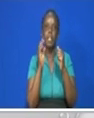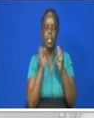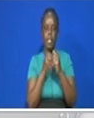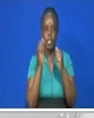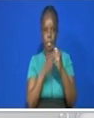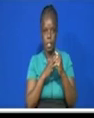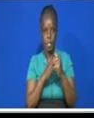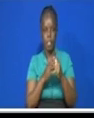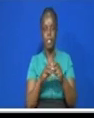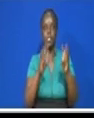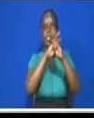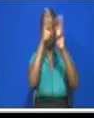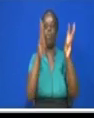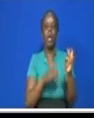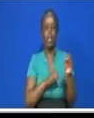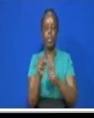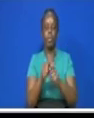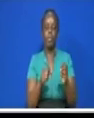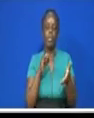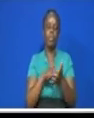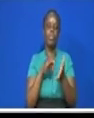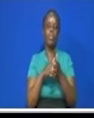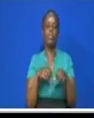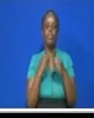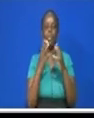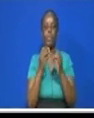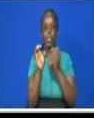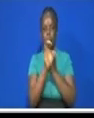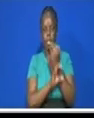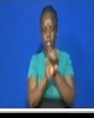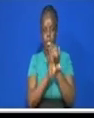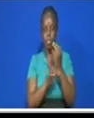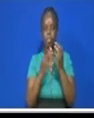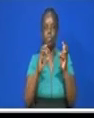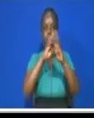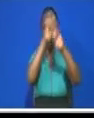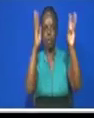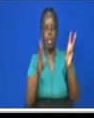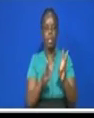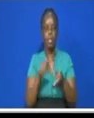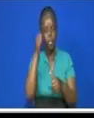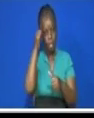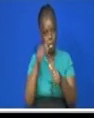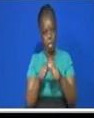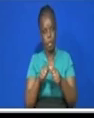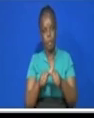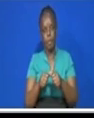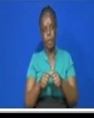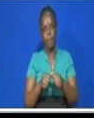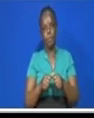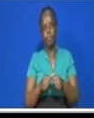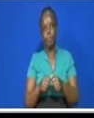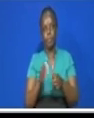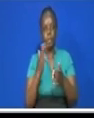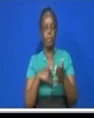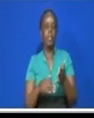war because it involved many countries of the world. So dear learner, back to our